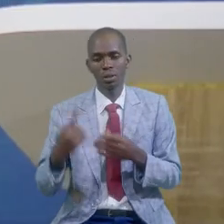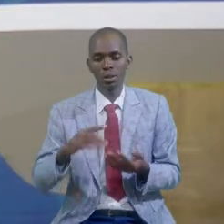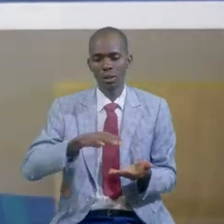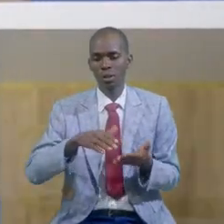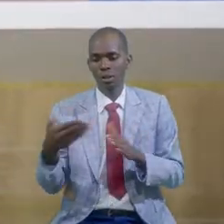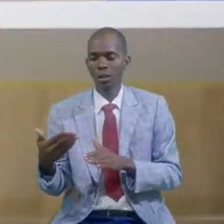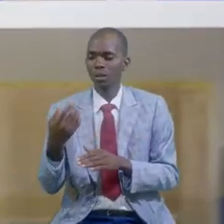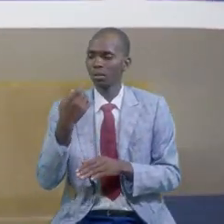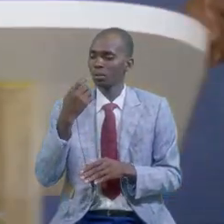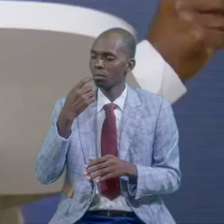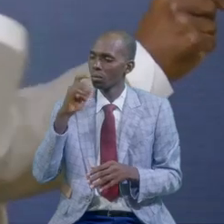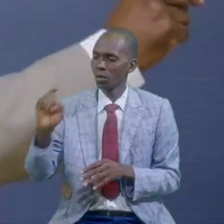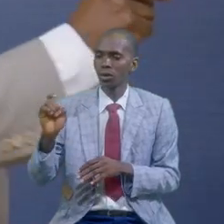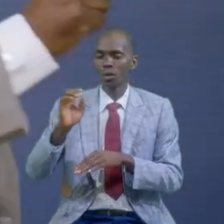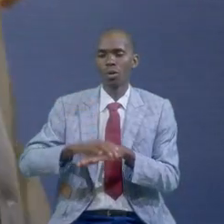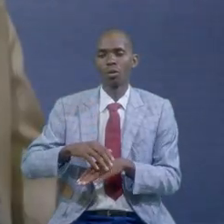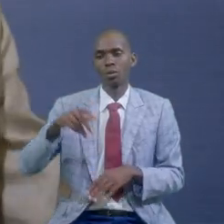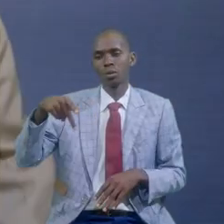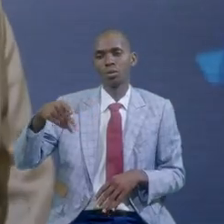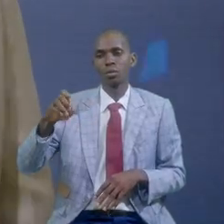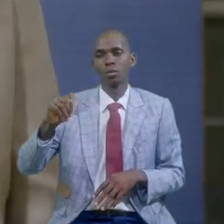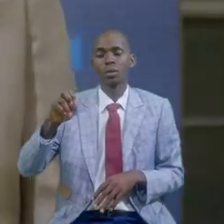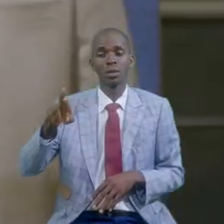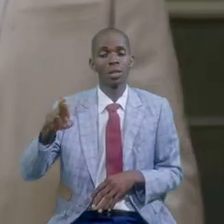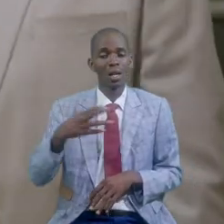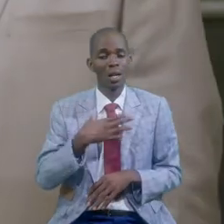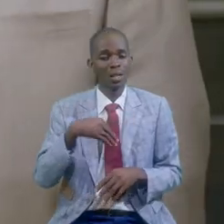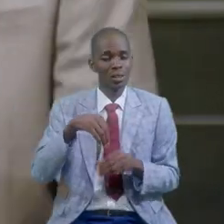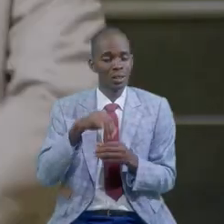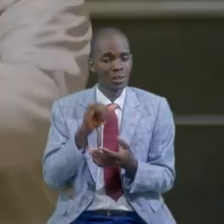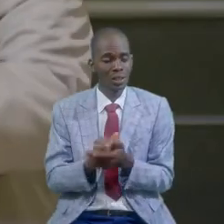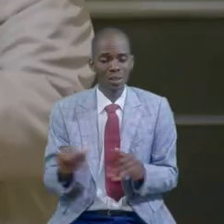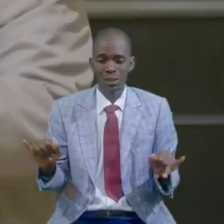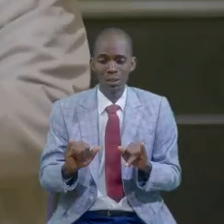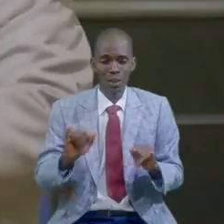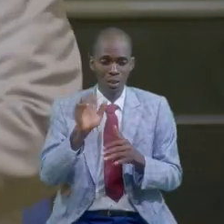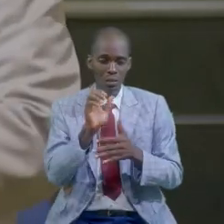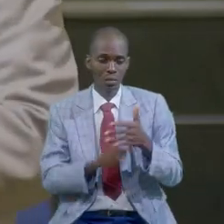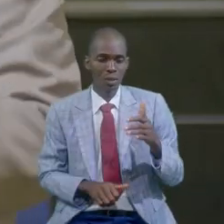And then that same chapter, Herod came up, I'm